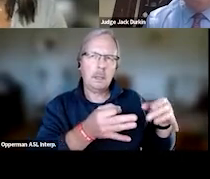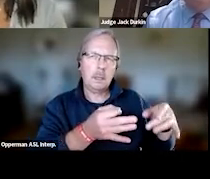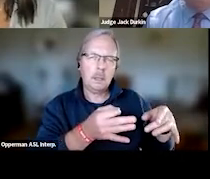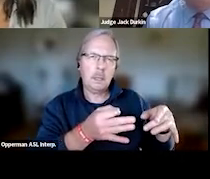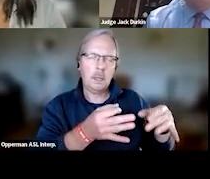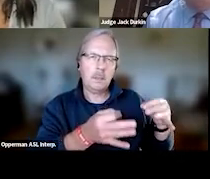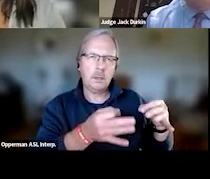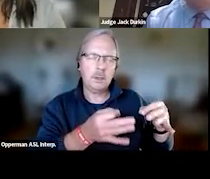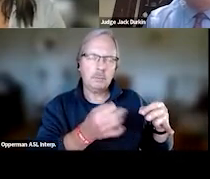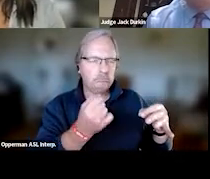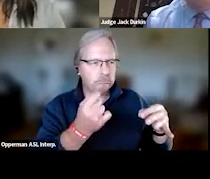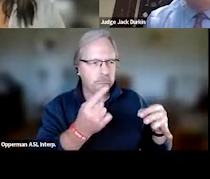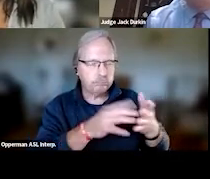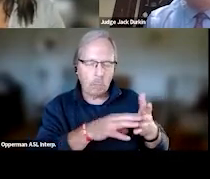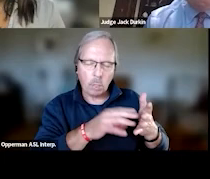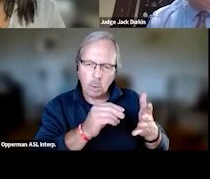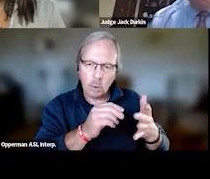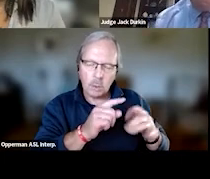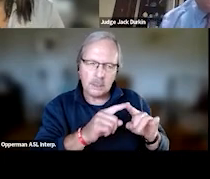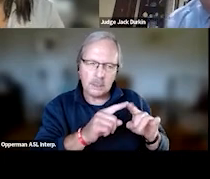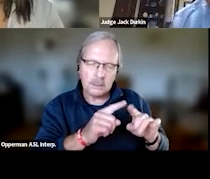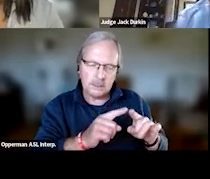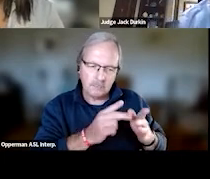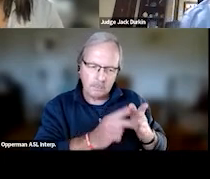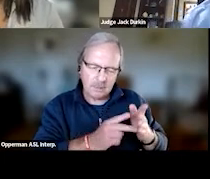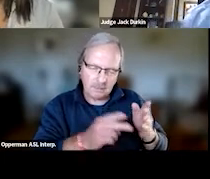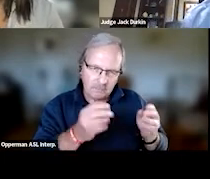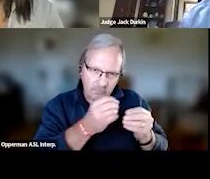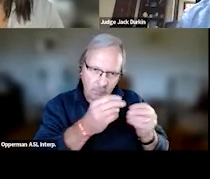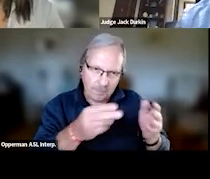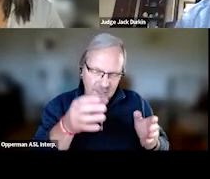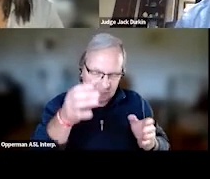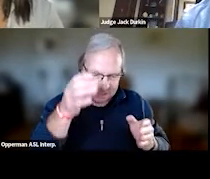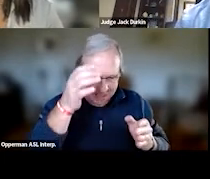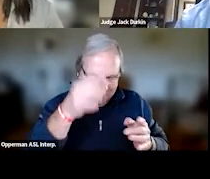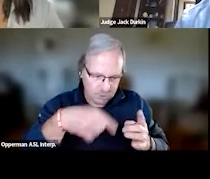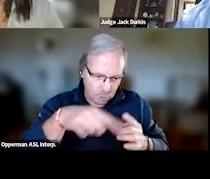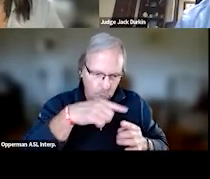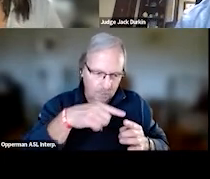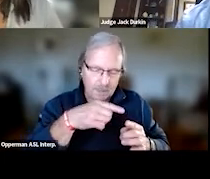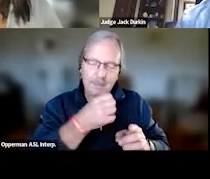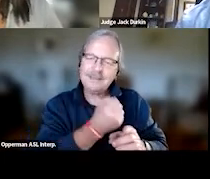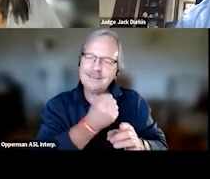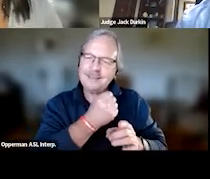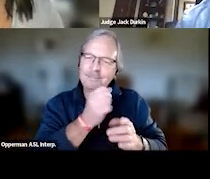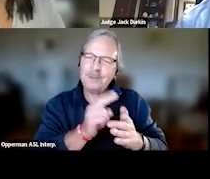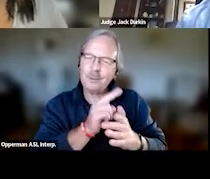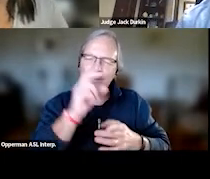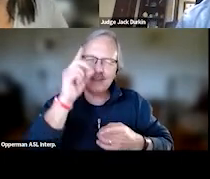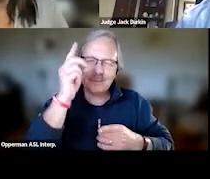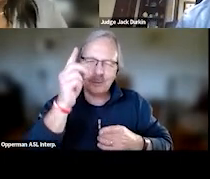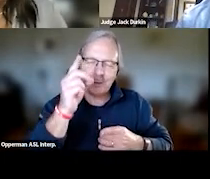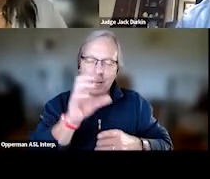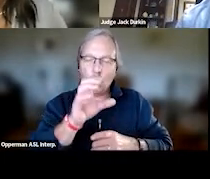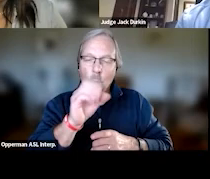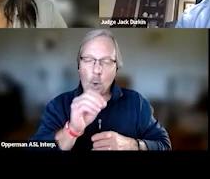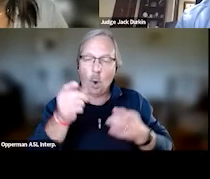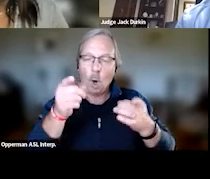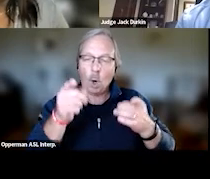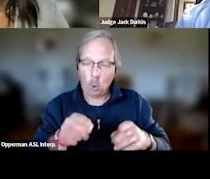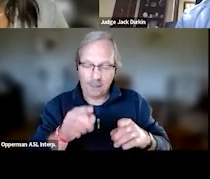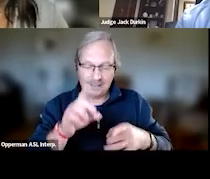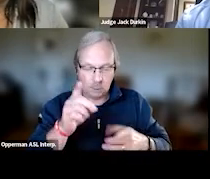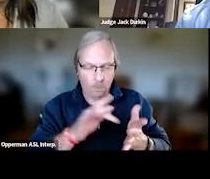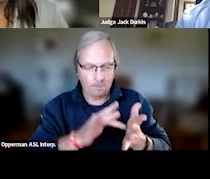away, you know, certain pieces of information and knowledge around substance use disorders and co-occurring disorders and medication and